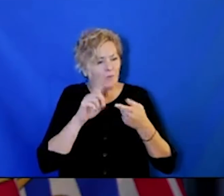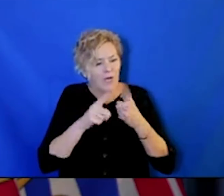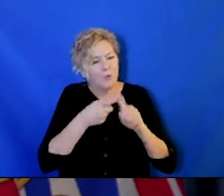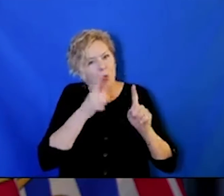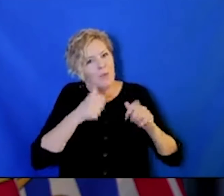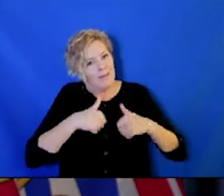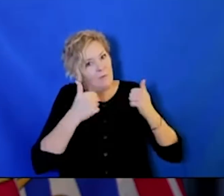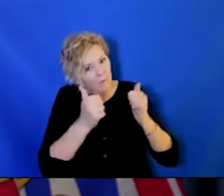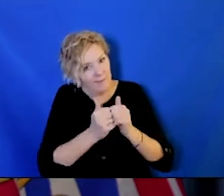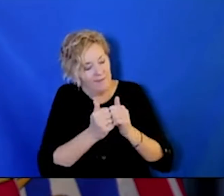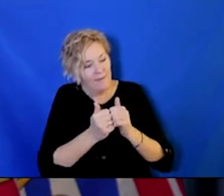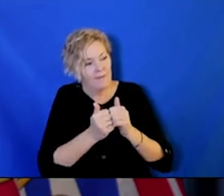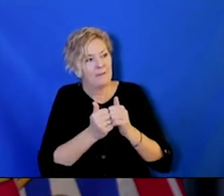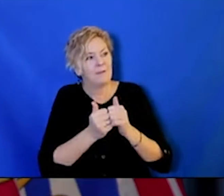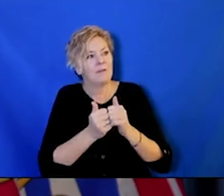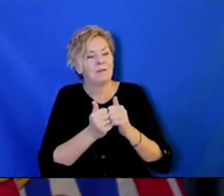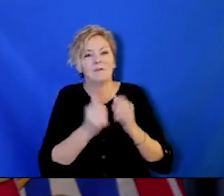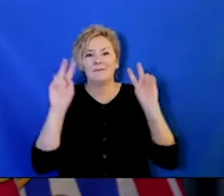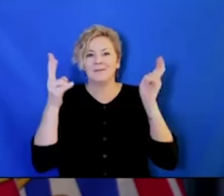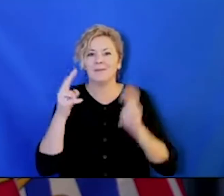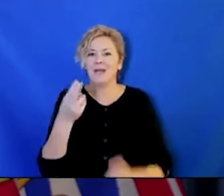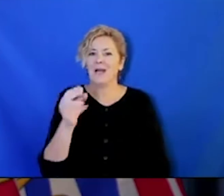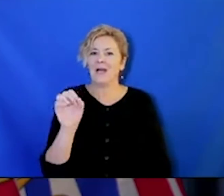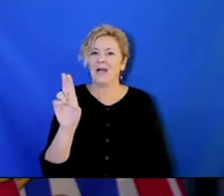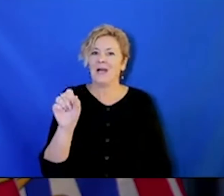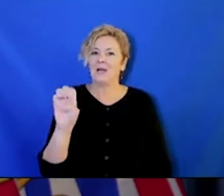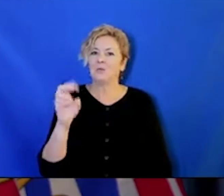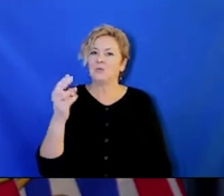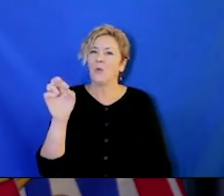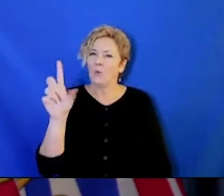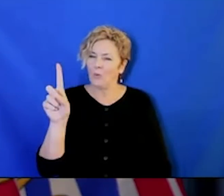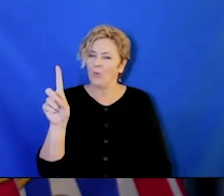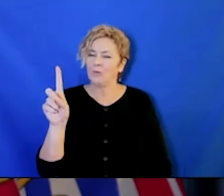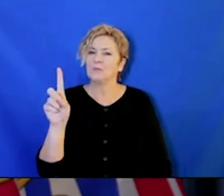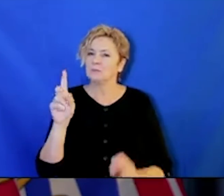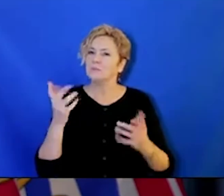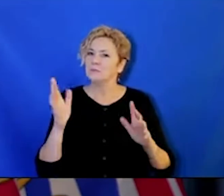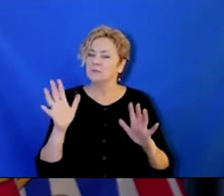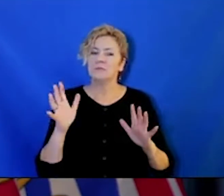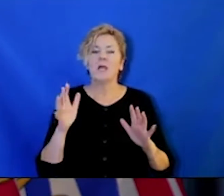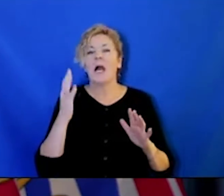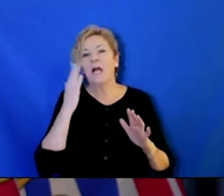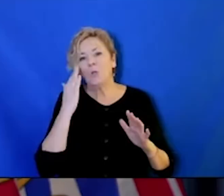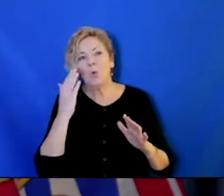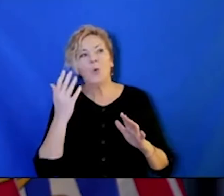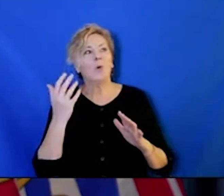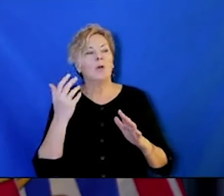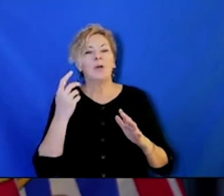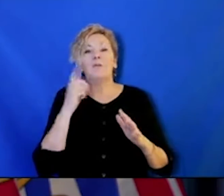it's the challenge is defining a household for people that live in many different situations. But the optimum